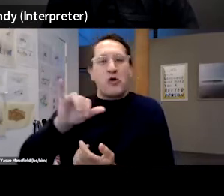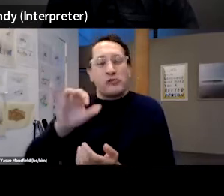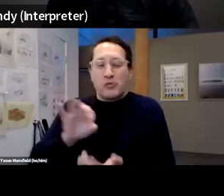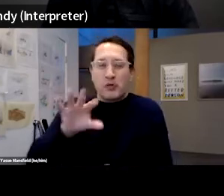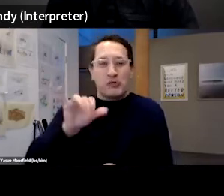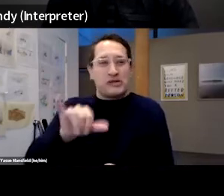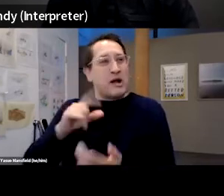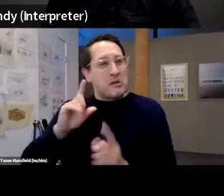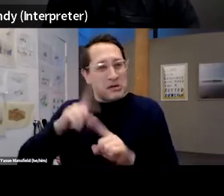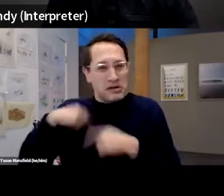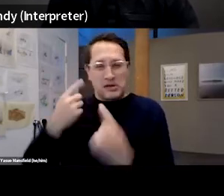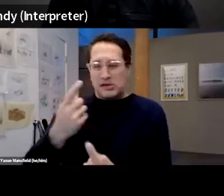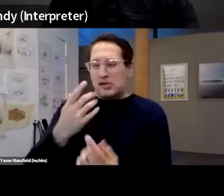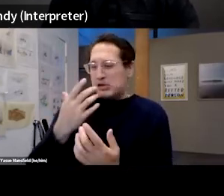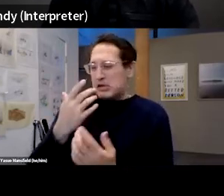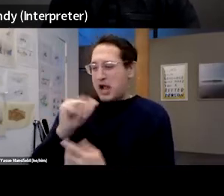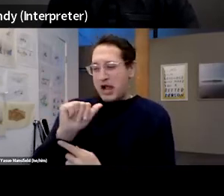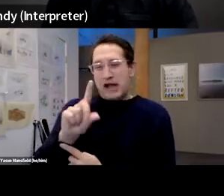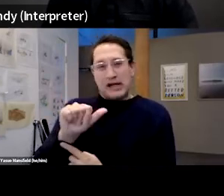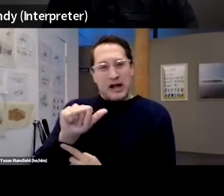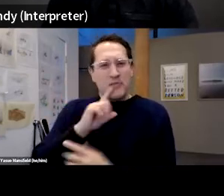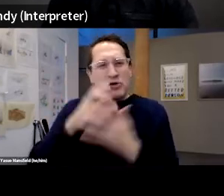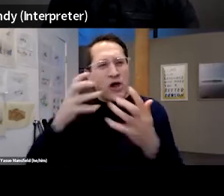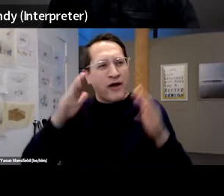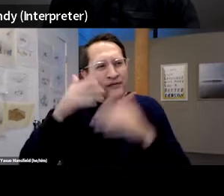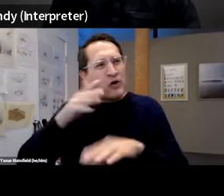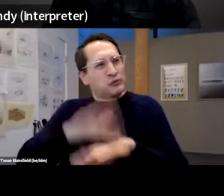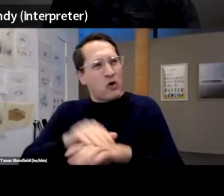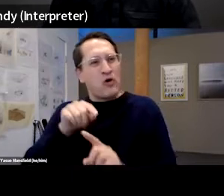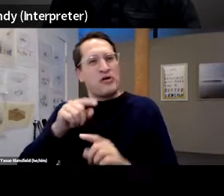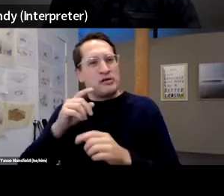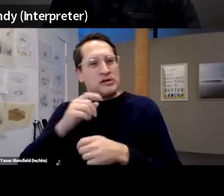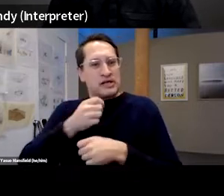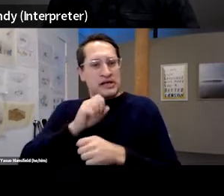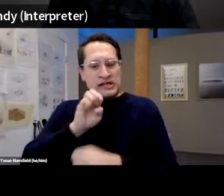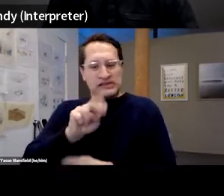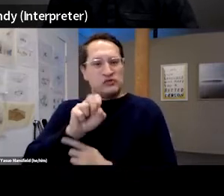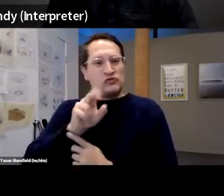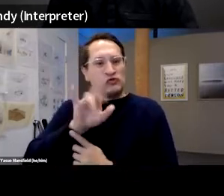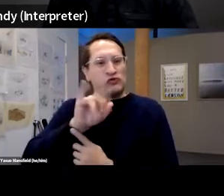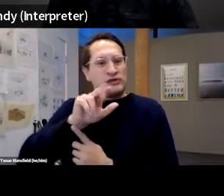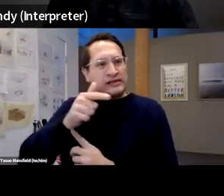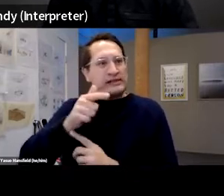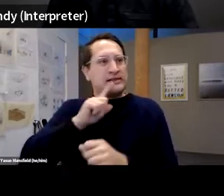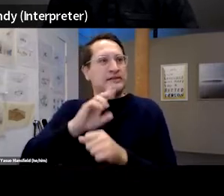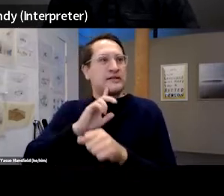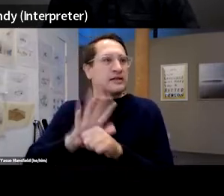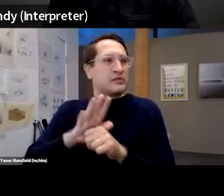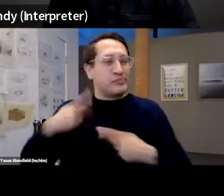other. I would also want to share and add in that the ADA had a lot of focus